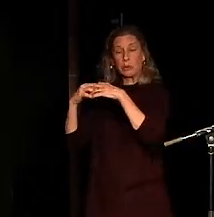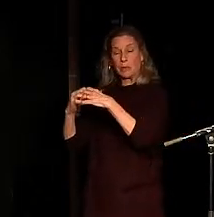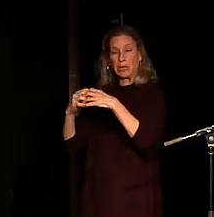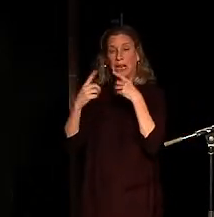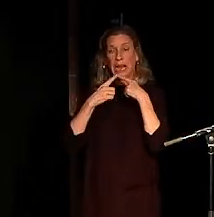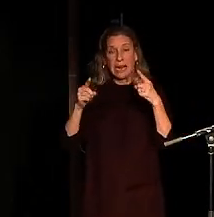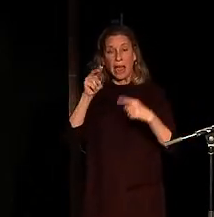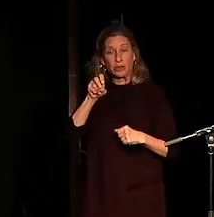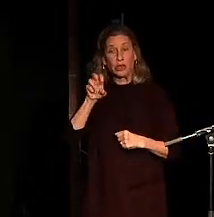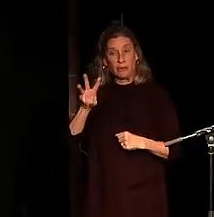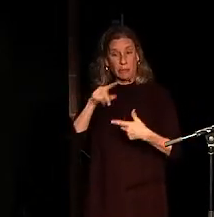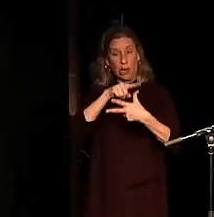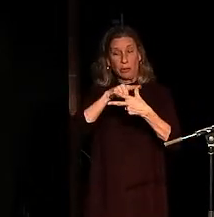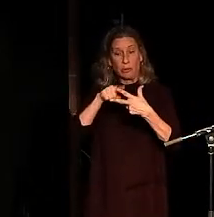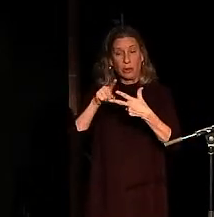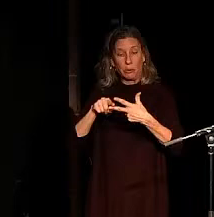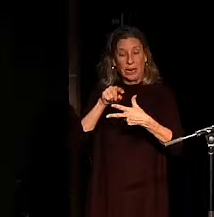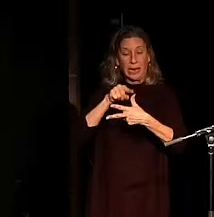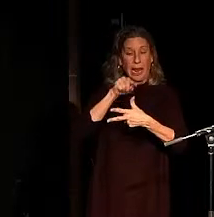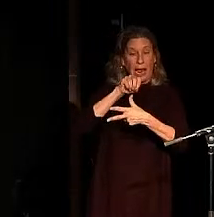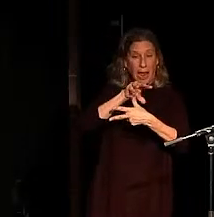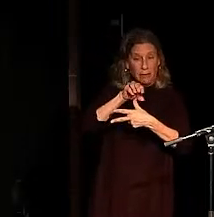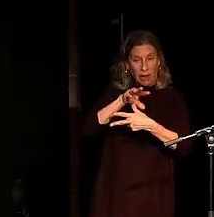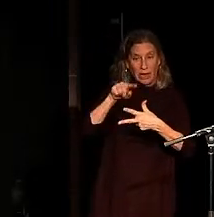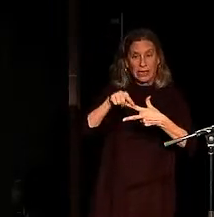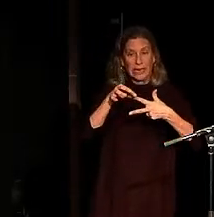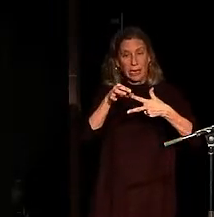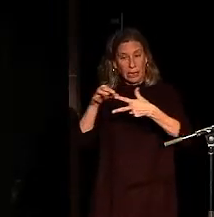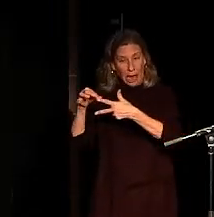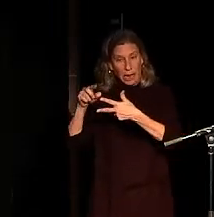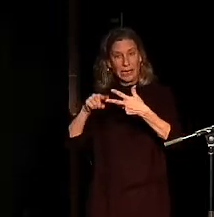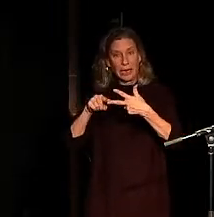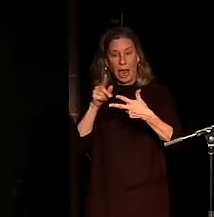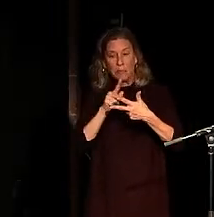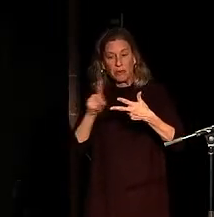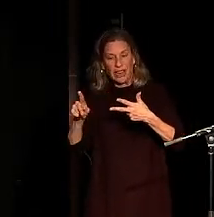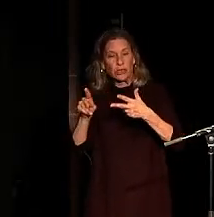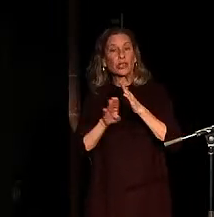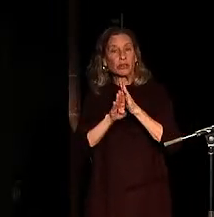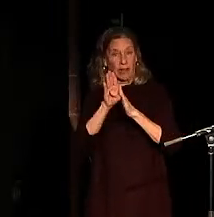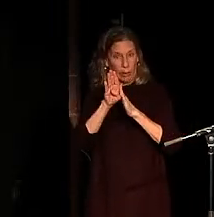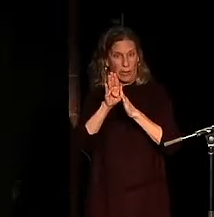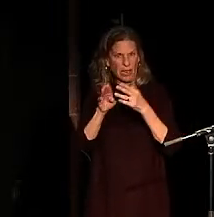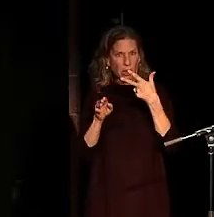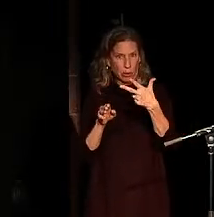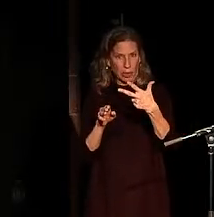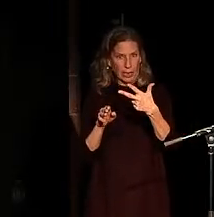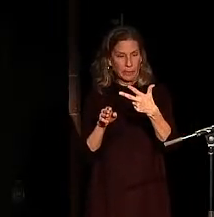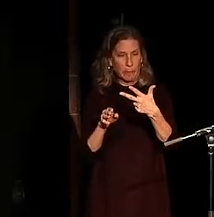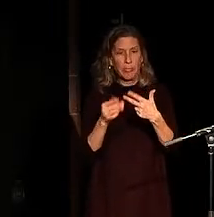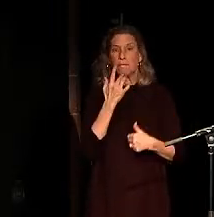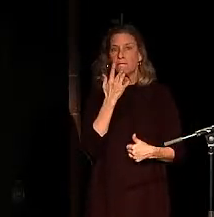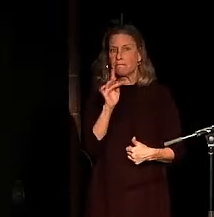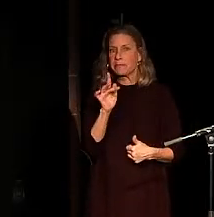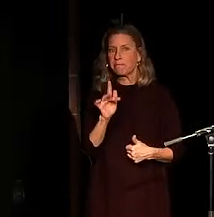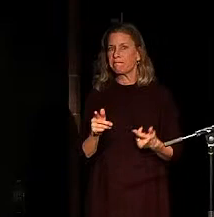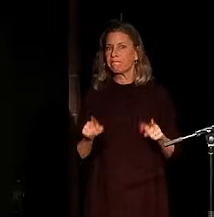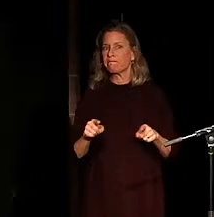November. There are 3 of them: advising, guided pathways, and professional development. Now, as luck would have